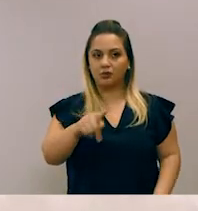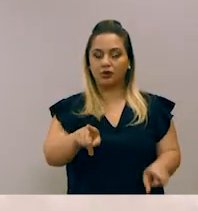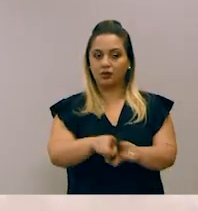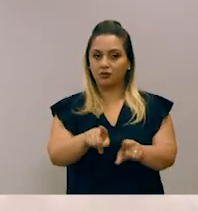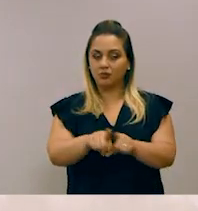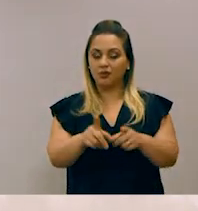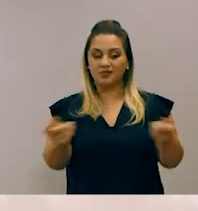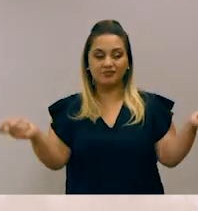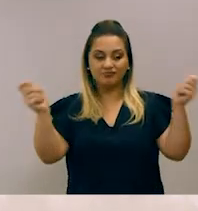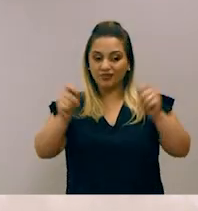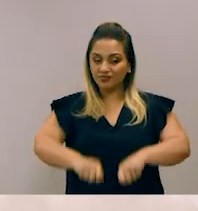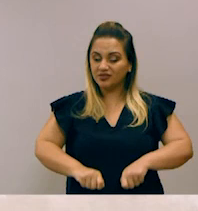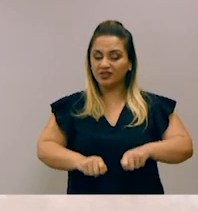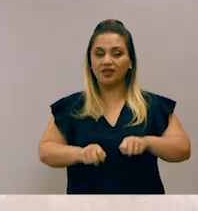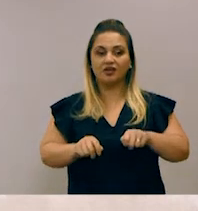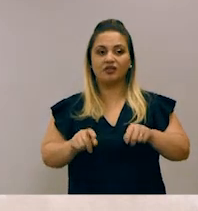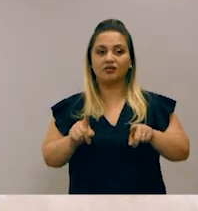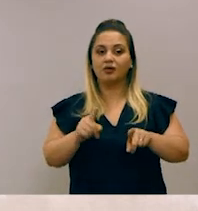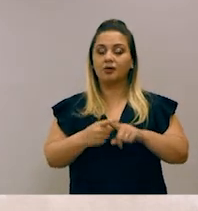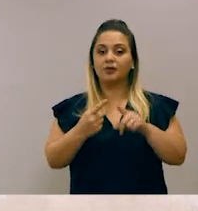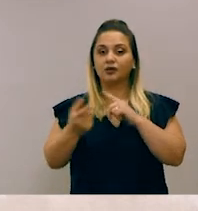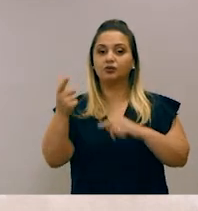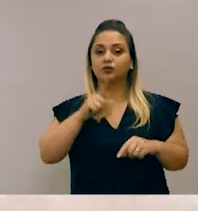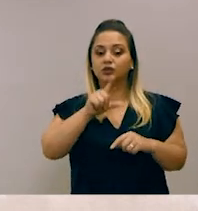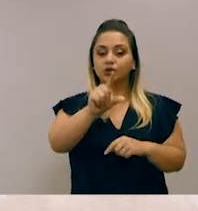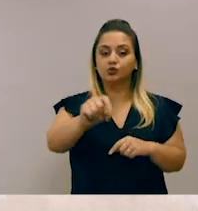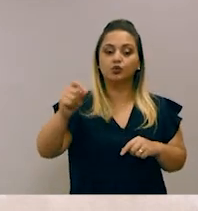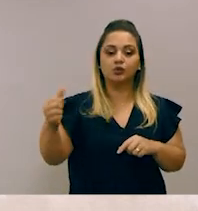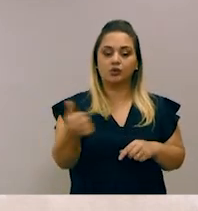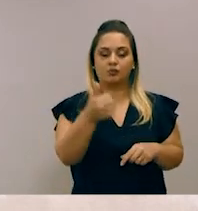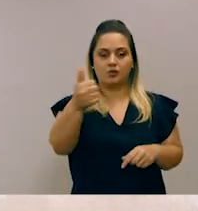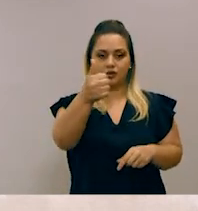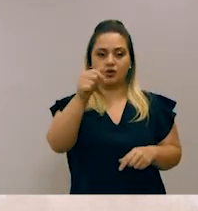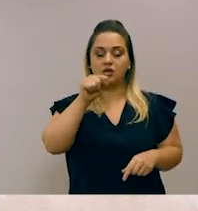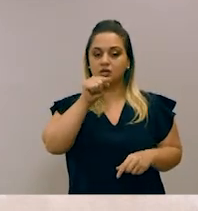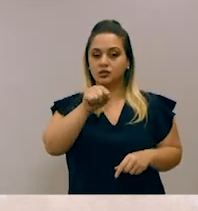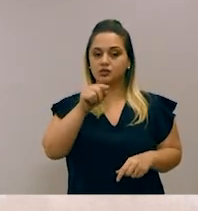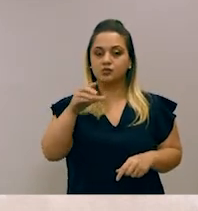efficacy or effectiveness of the